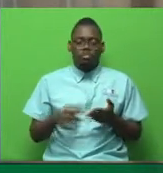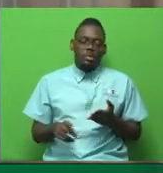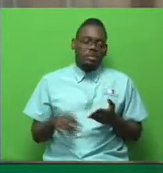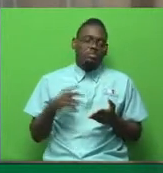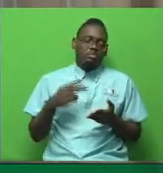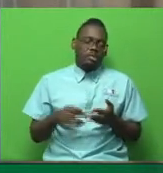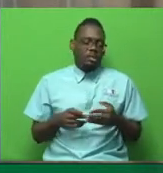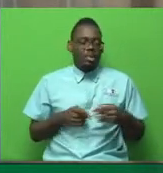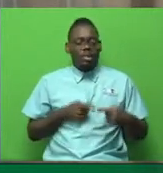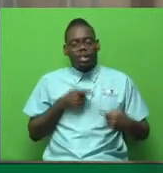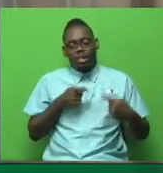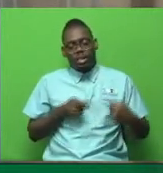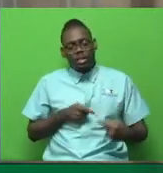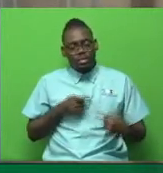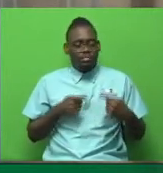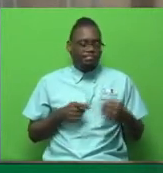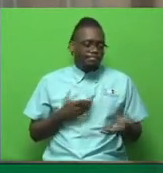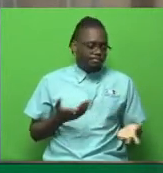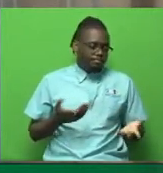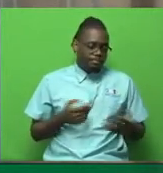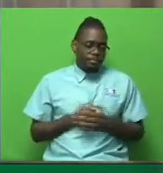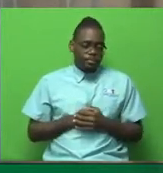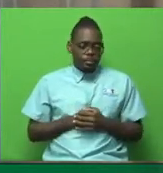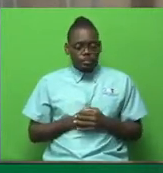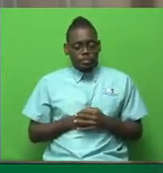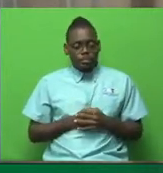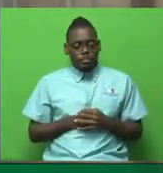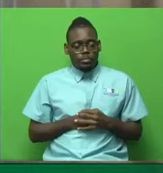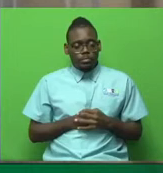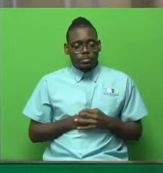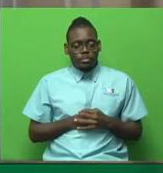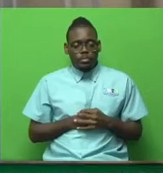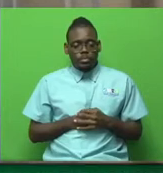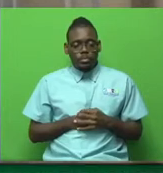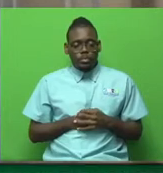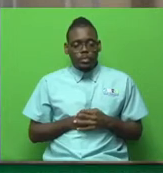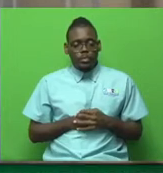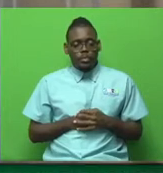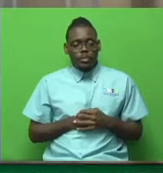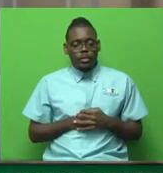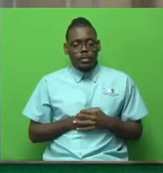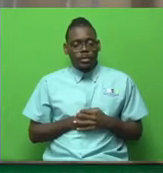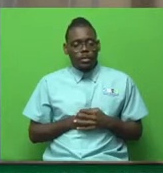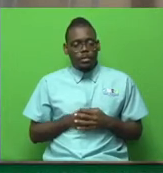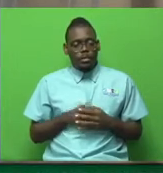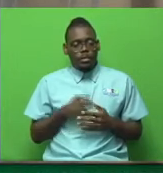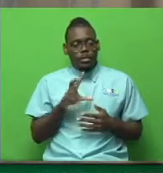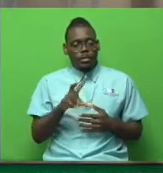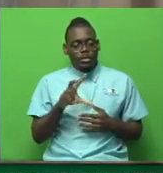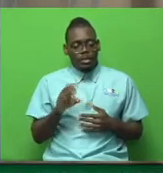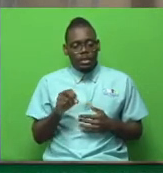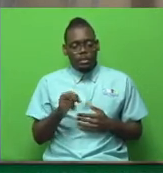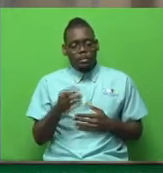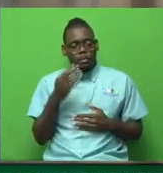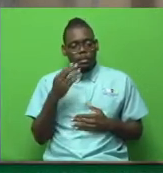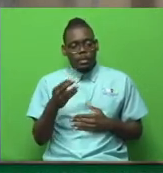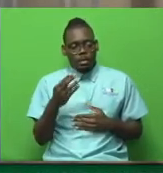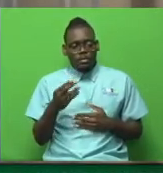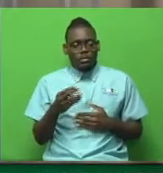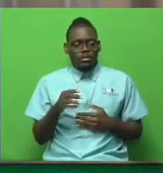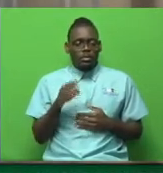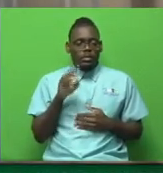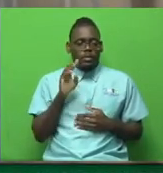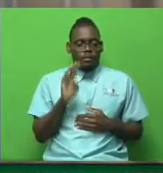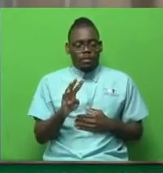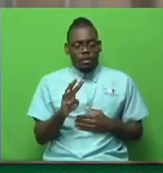billion dollars in other words Madam speaker 30 billion as I said before 36.4 billion dollars is